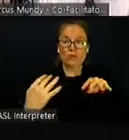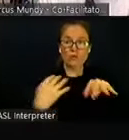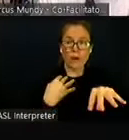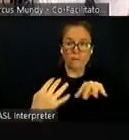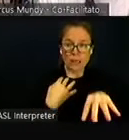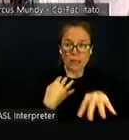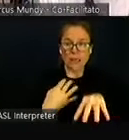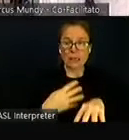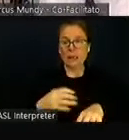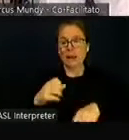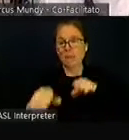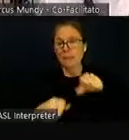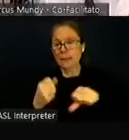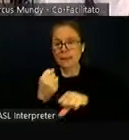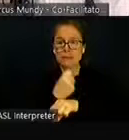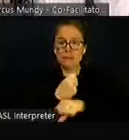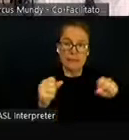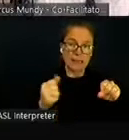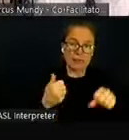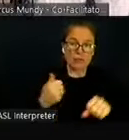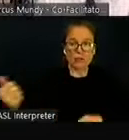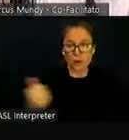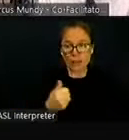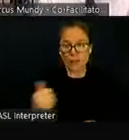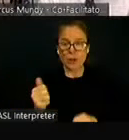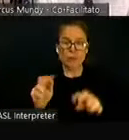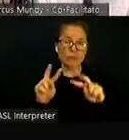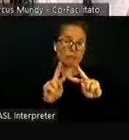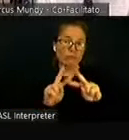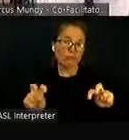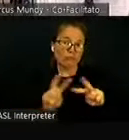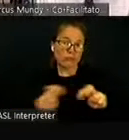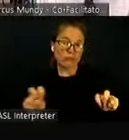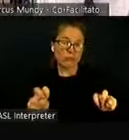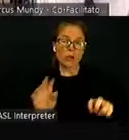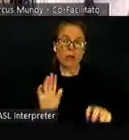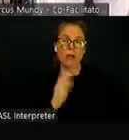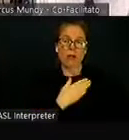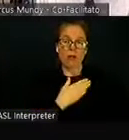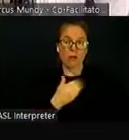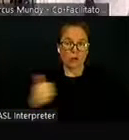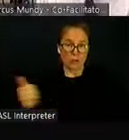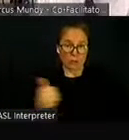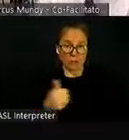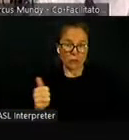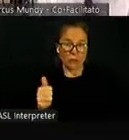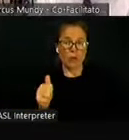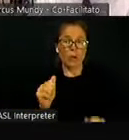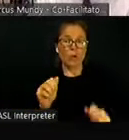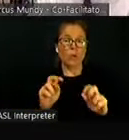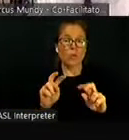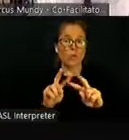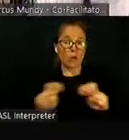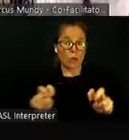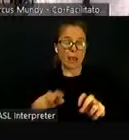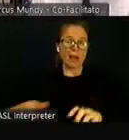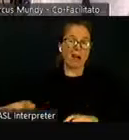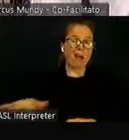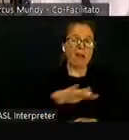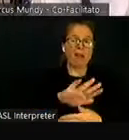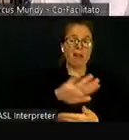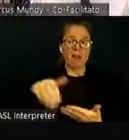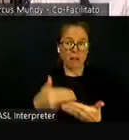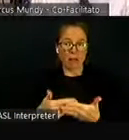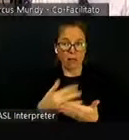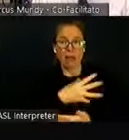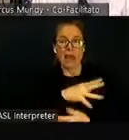transit, so all of that. When we look at the county's transportation, we actually look at it as a whole, but then we do